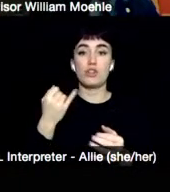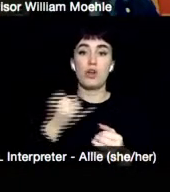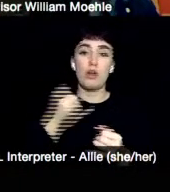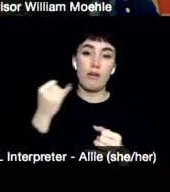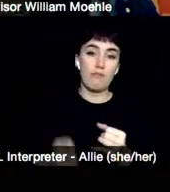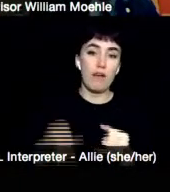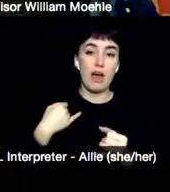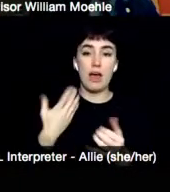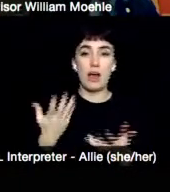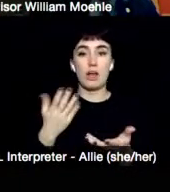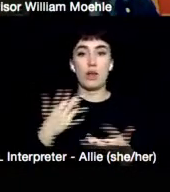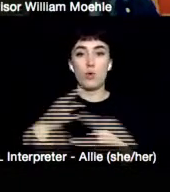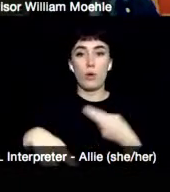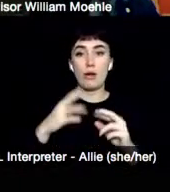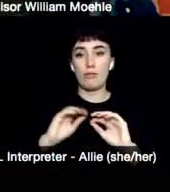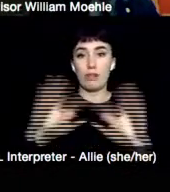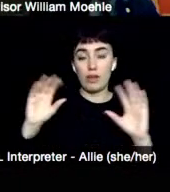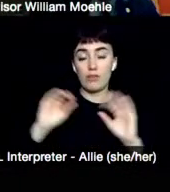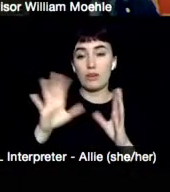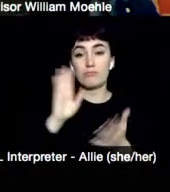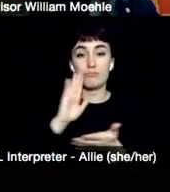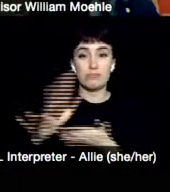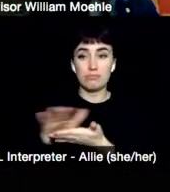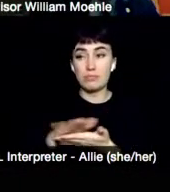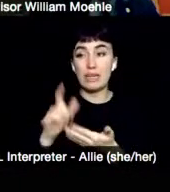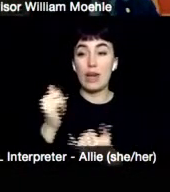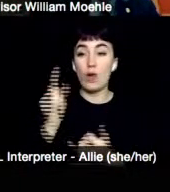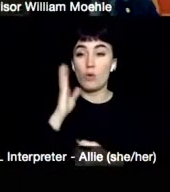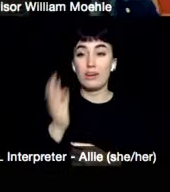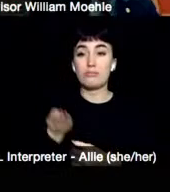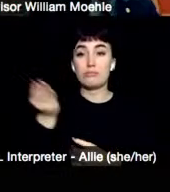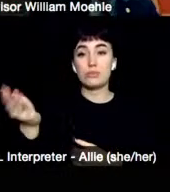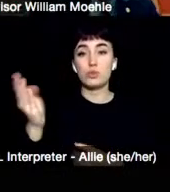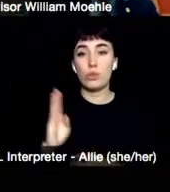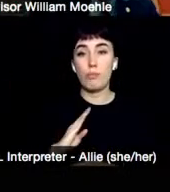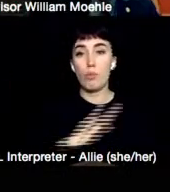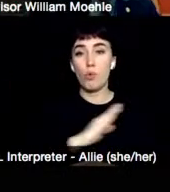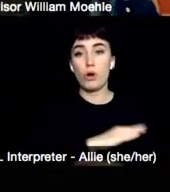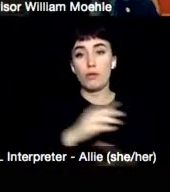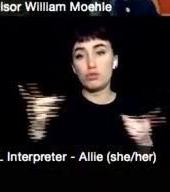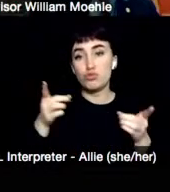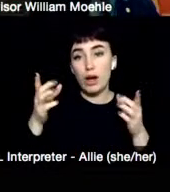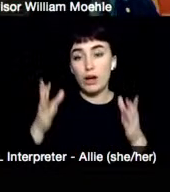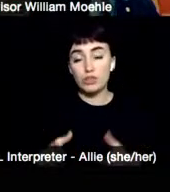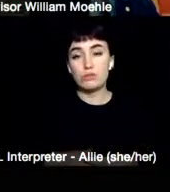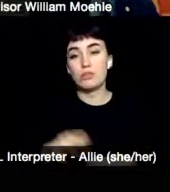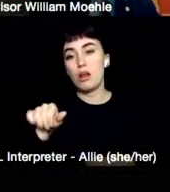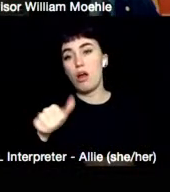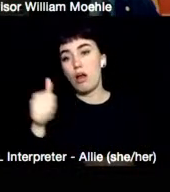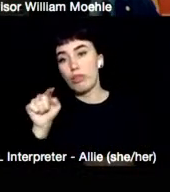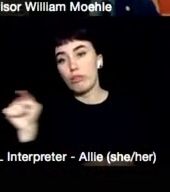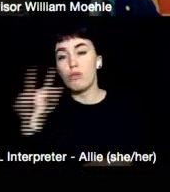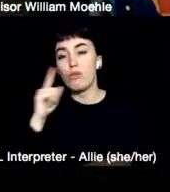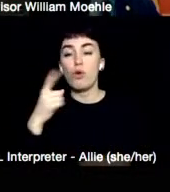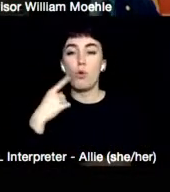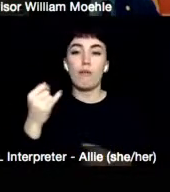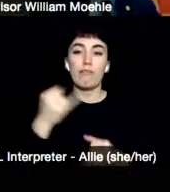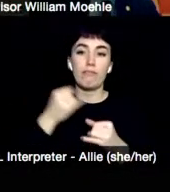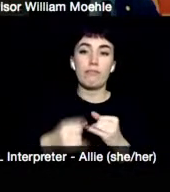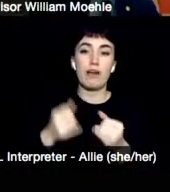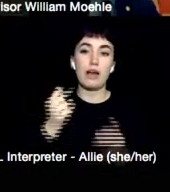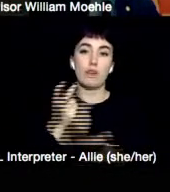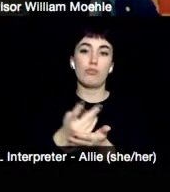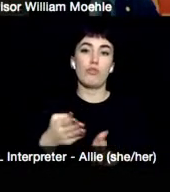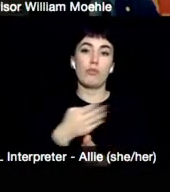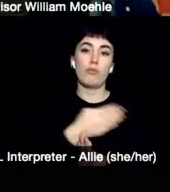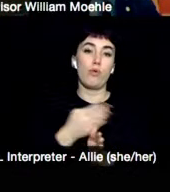clarification, and it's actually going to our board of directors and others for final approval before we can